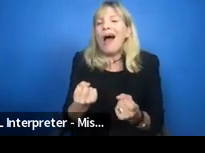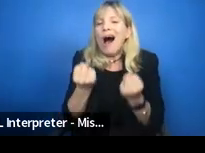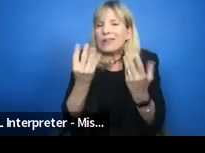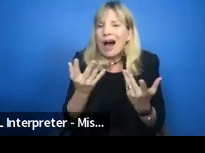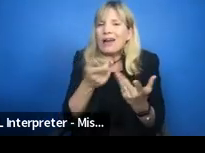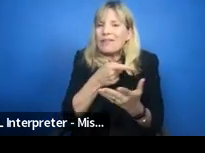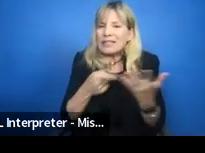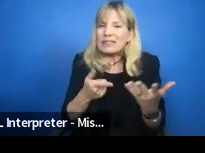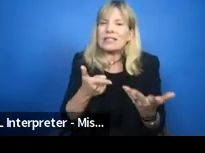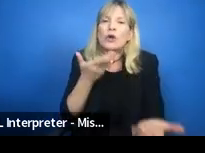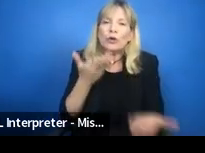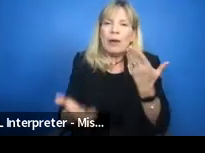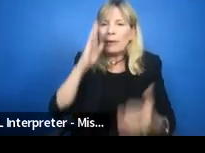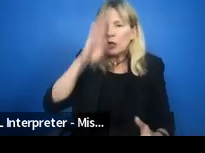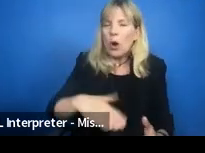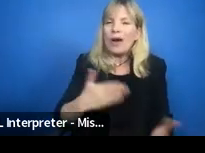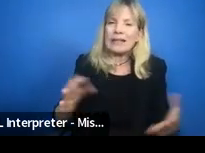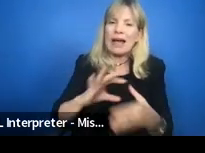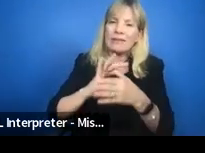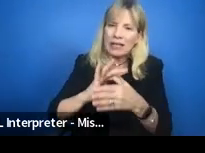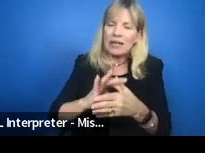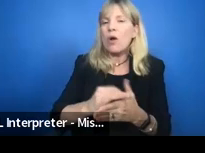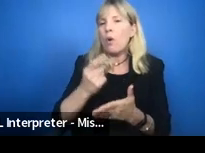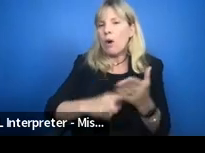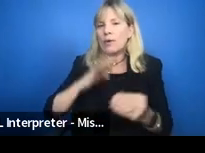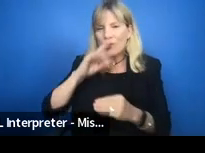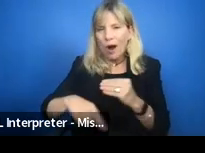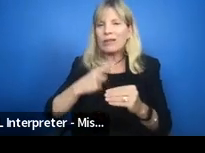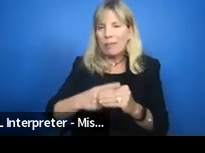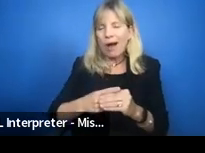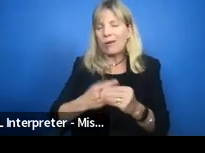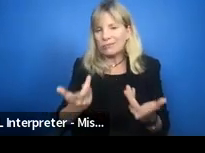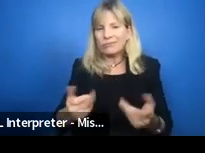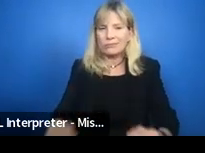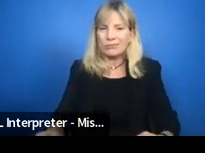familiar. It's a lot of content that we've already touched on.